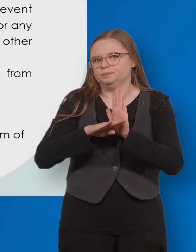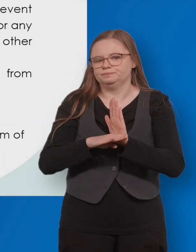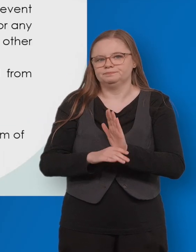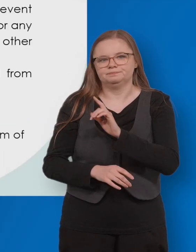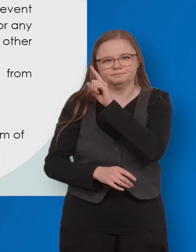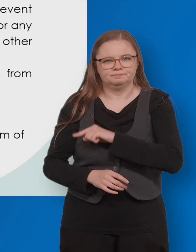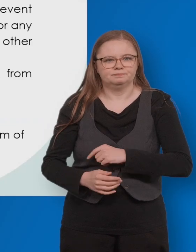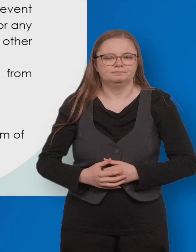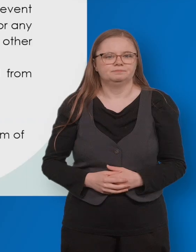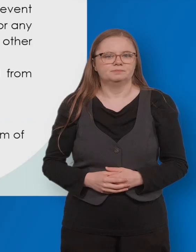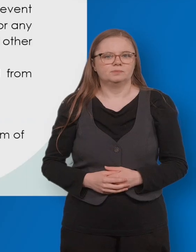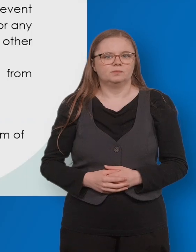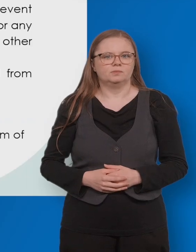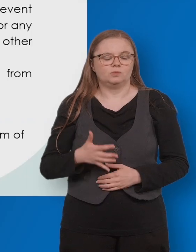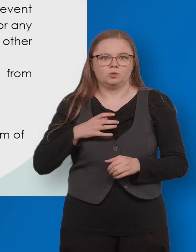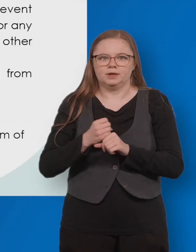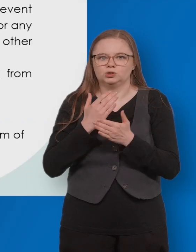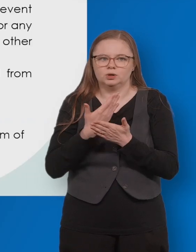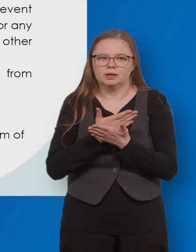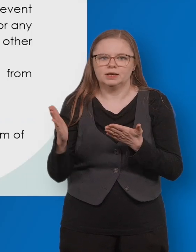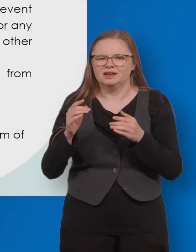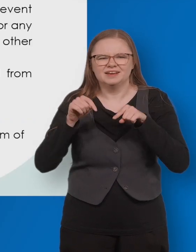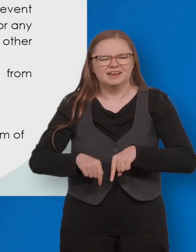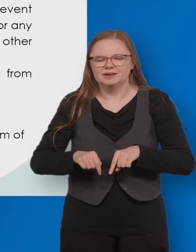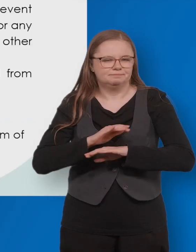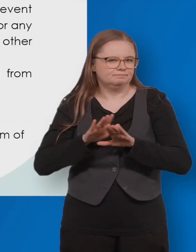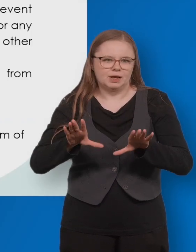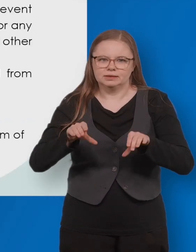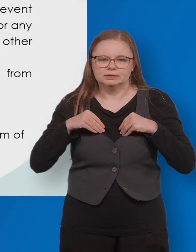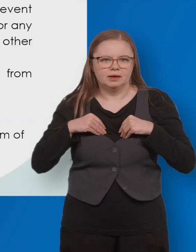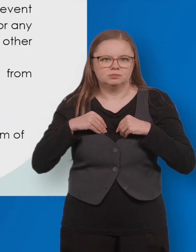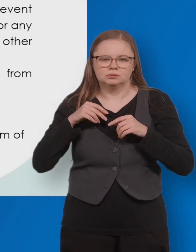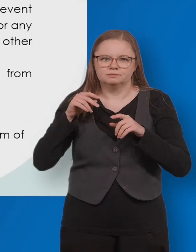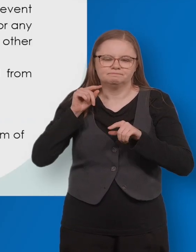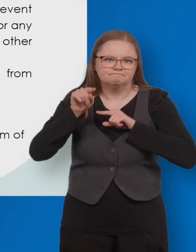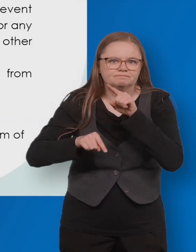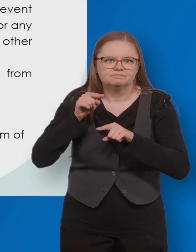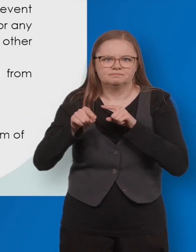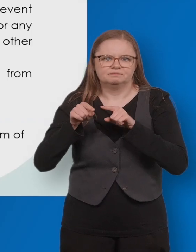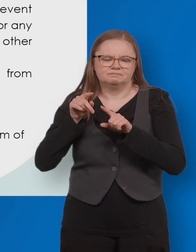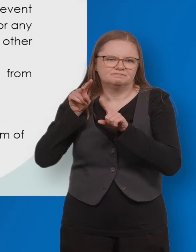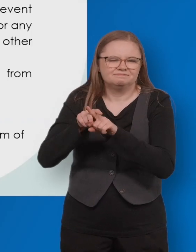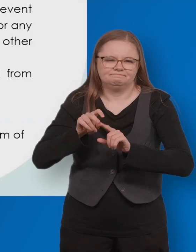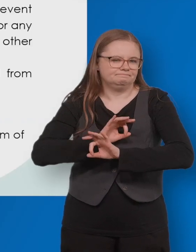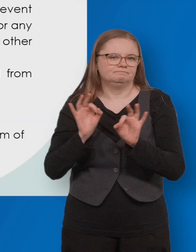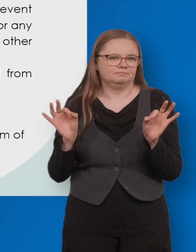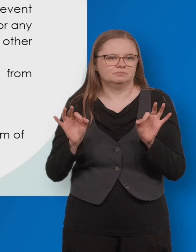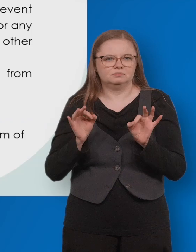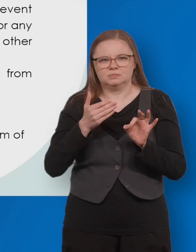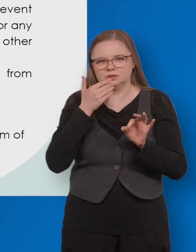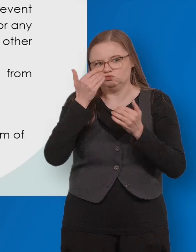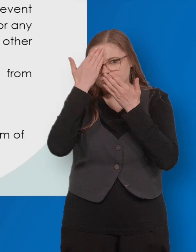is just want to kind of make it clear this is a harassment-free experience for everybody, being respectful of